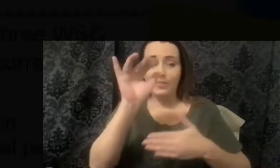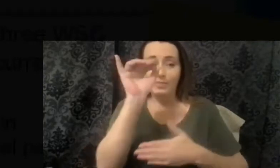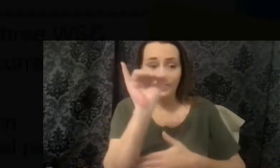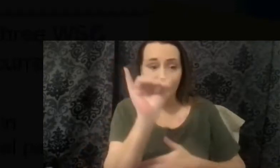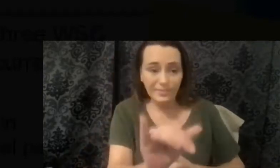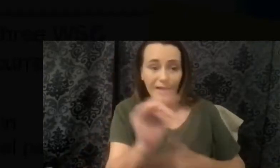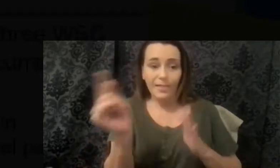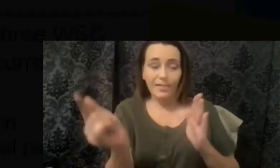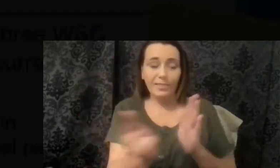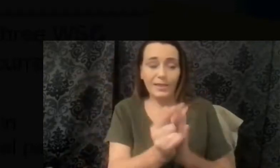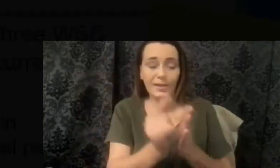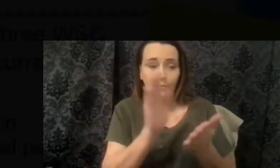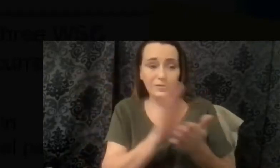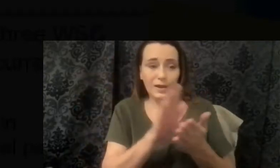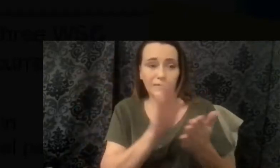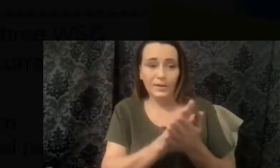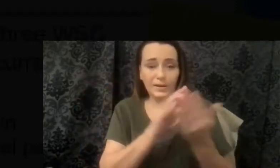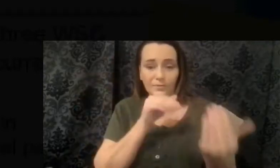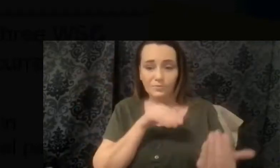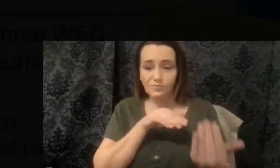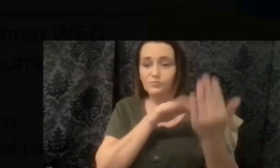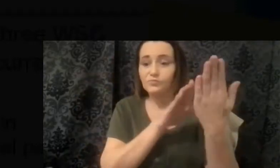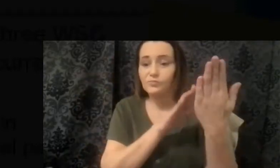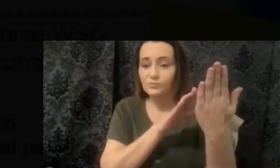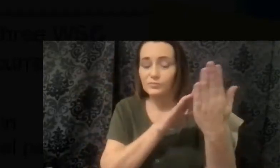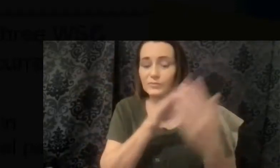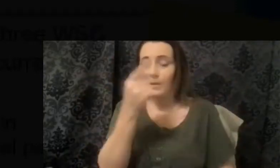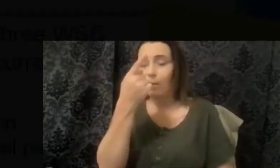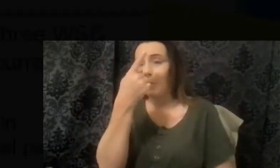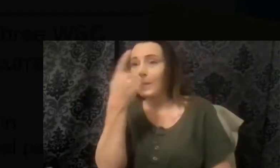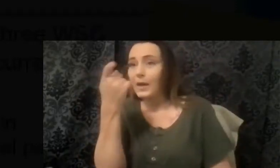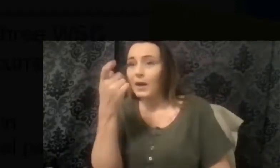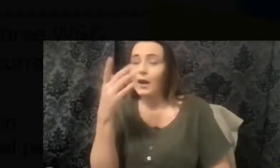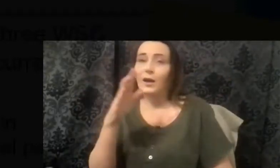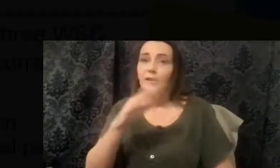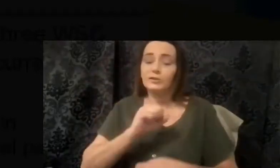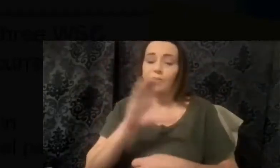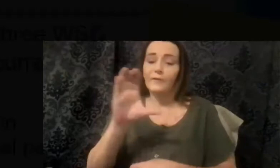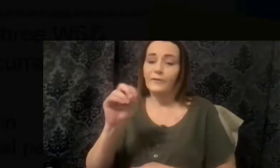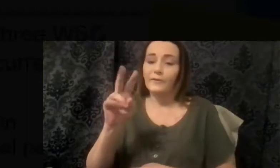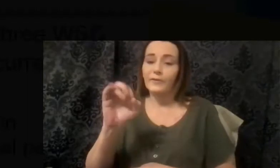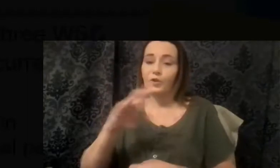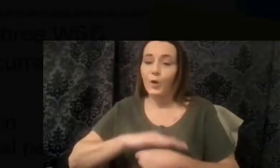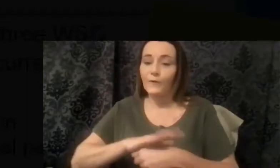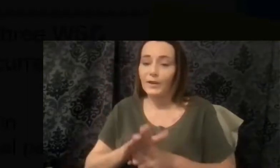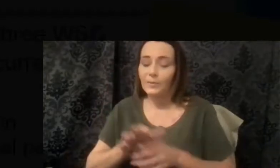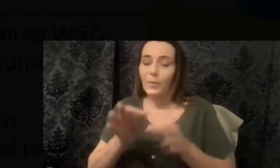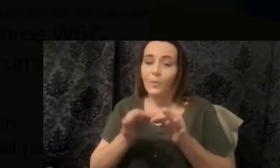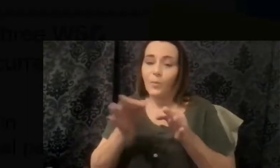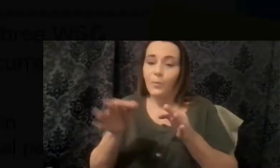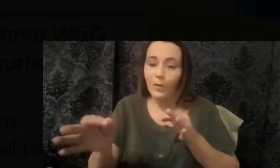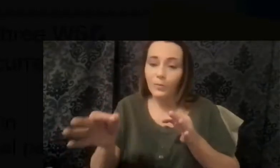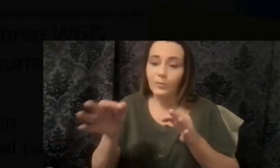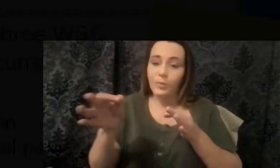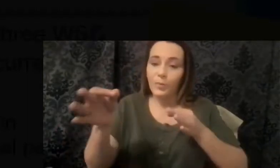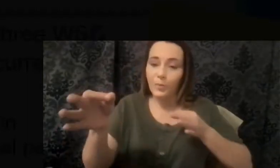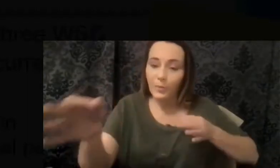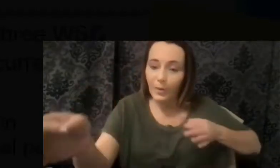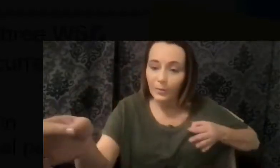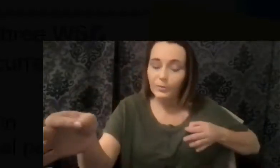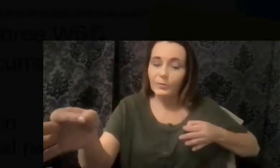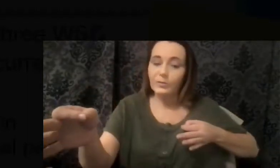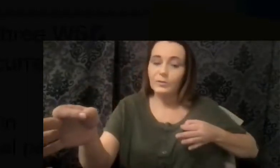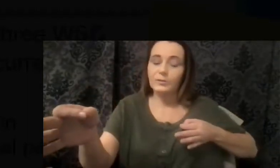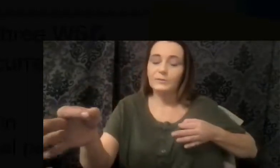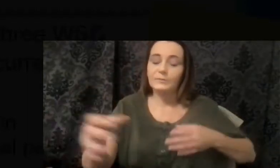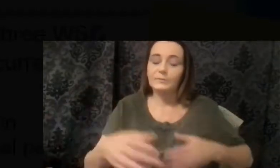document has been addressed. And because of COVID and things like that, it's been postponed and postponed because there has been the time to actually deal with